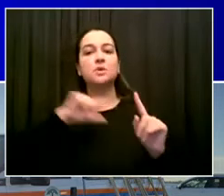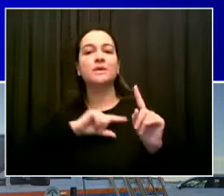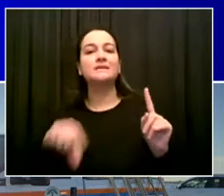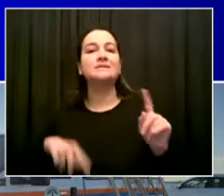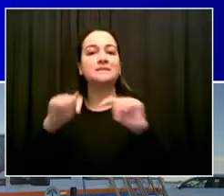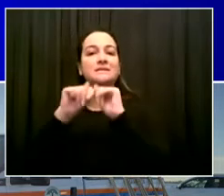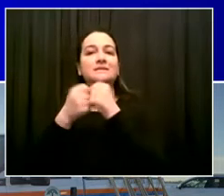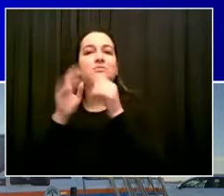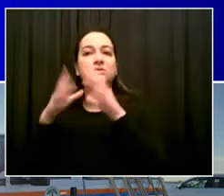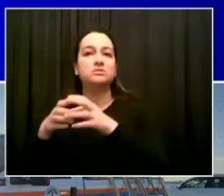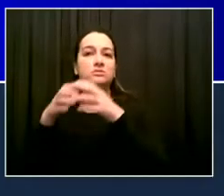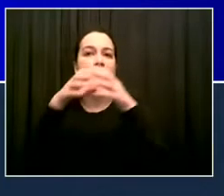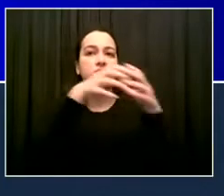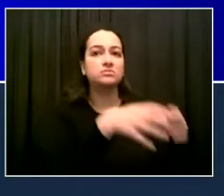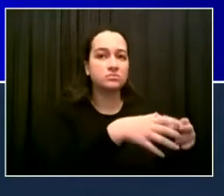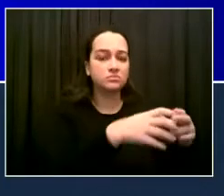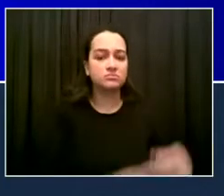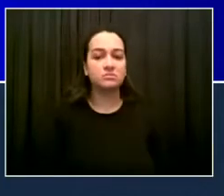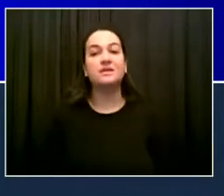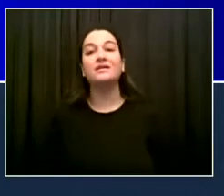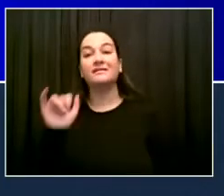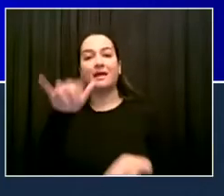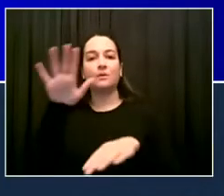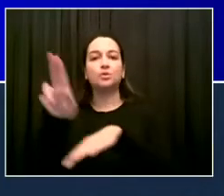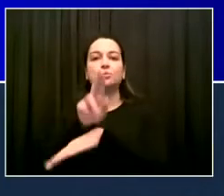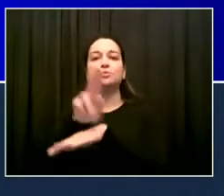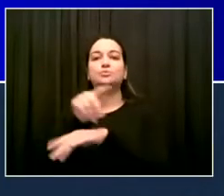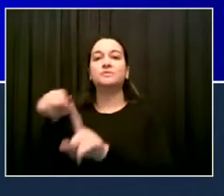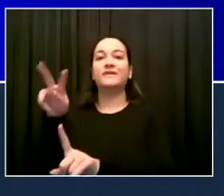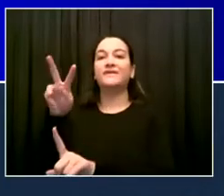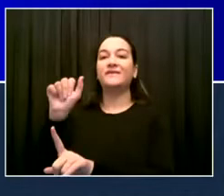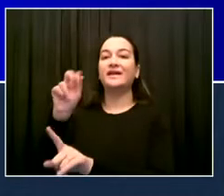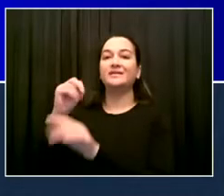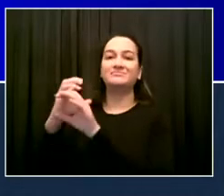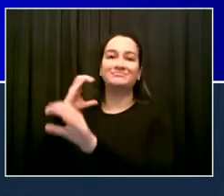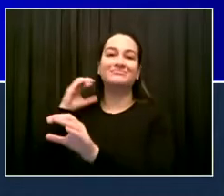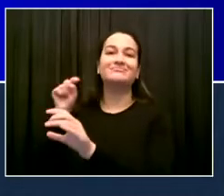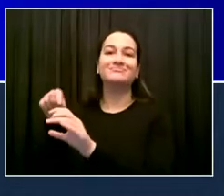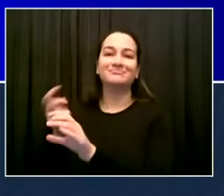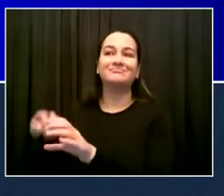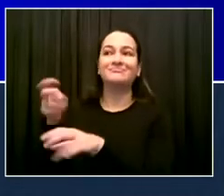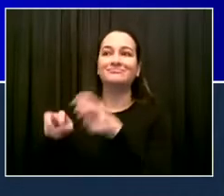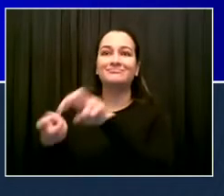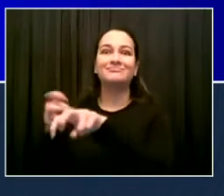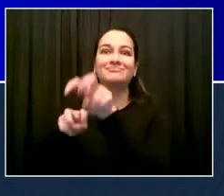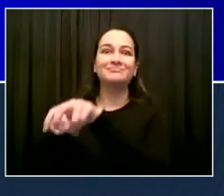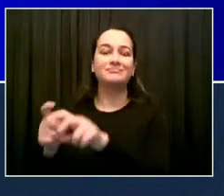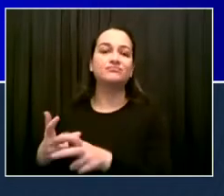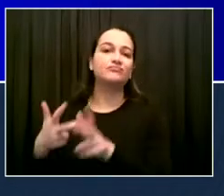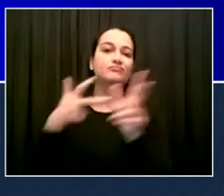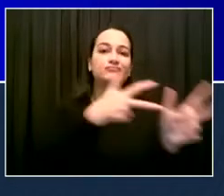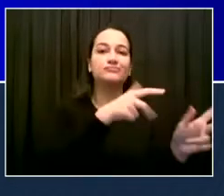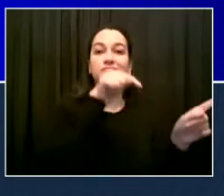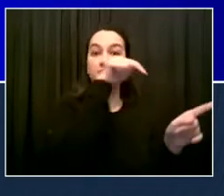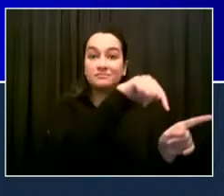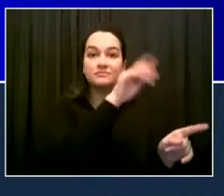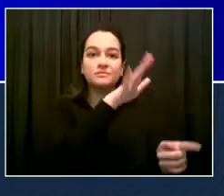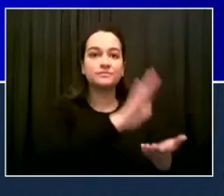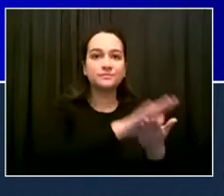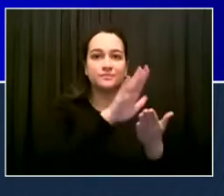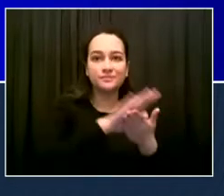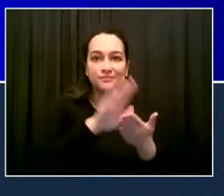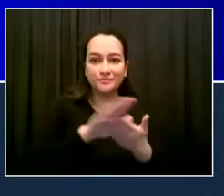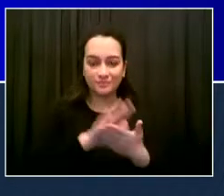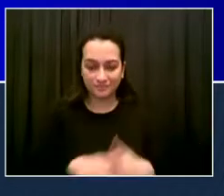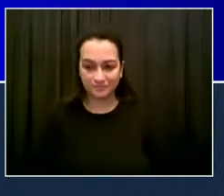great asset to help deliver tools. We partner with so many local community groups to do cleanups. In fact, from March